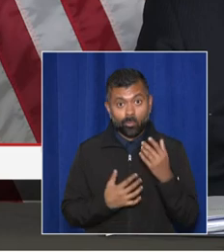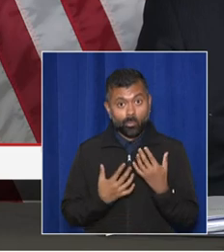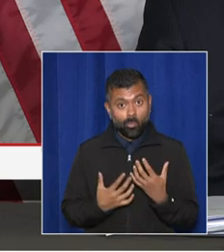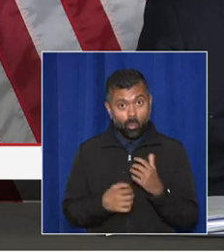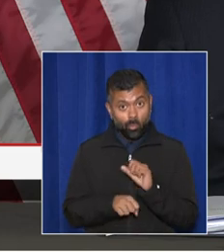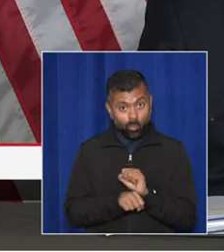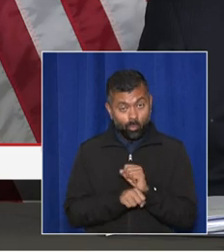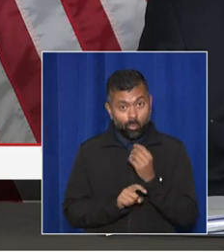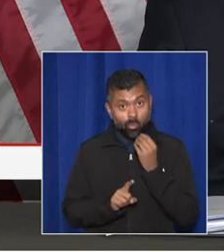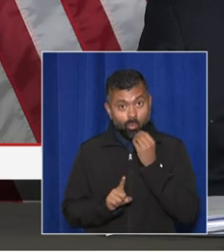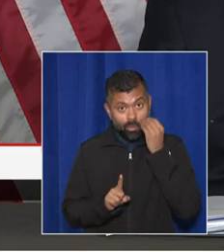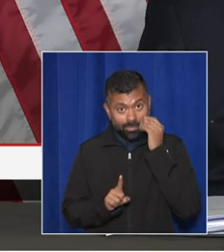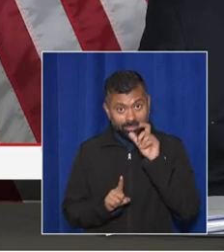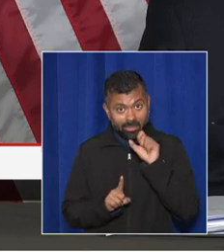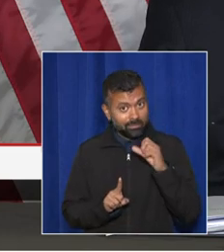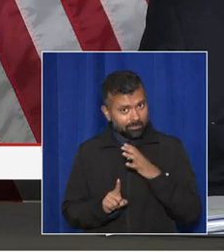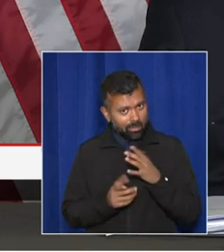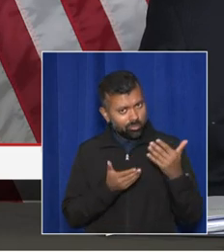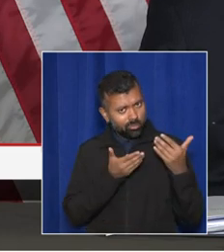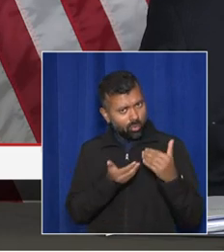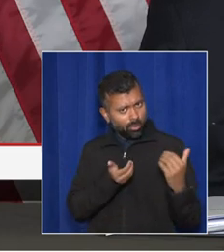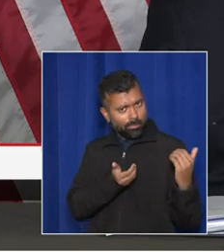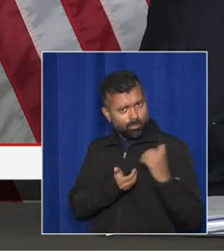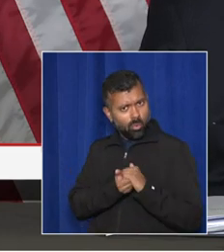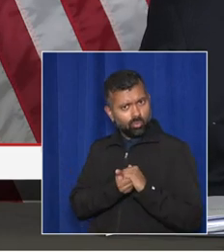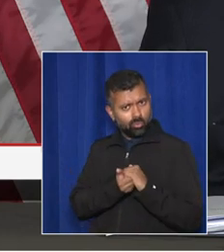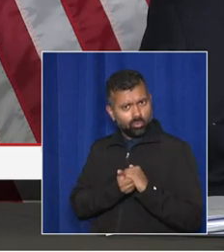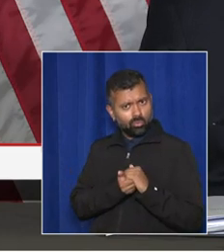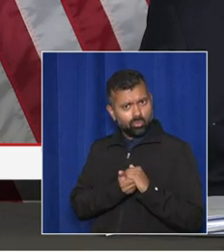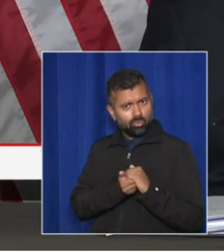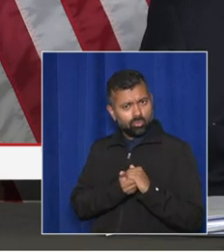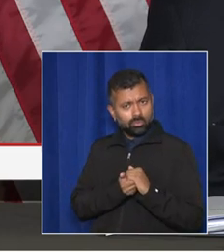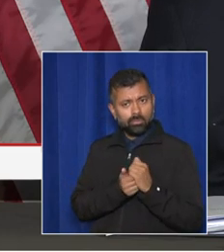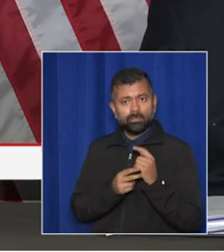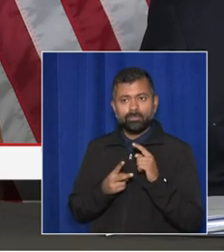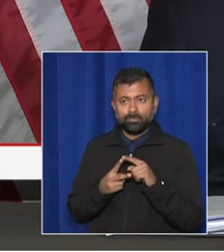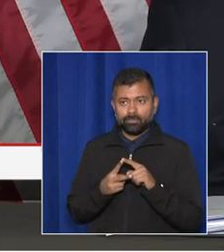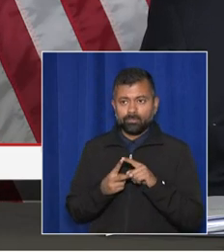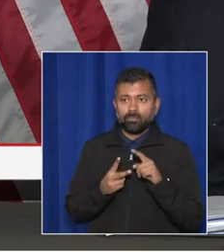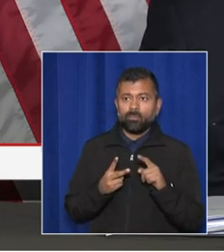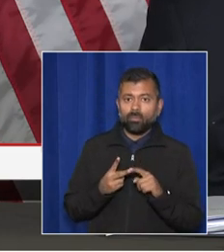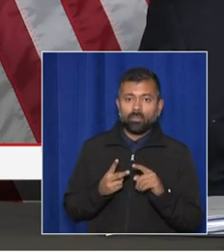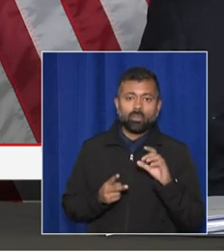a lot of our criminal justice system is either